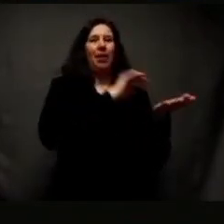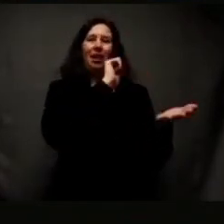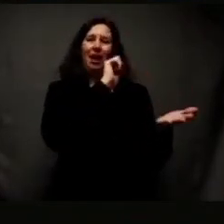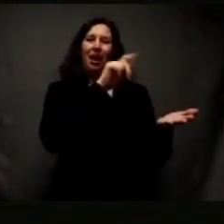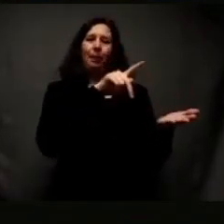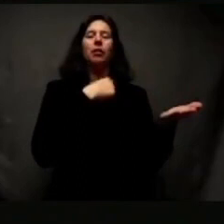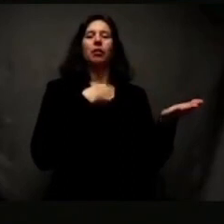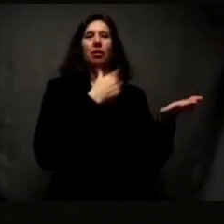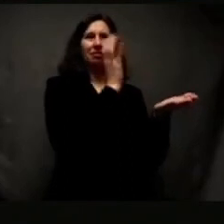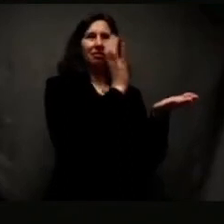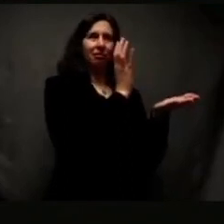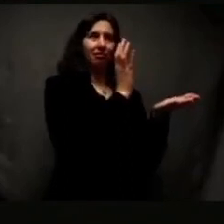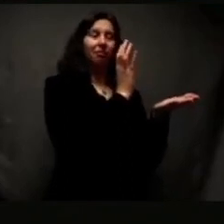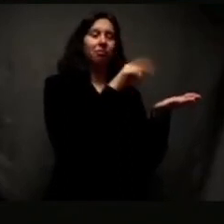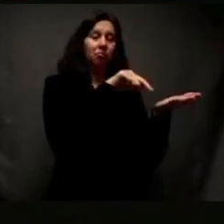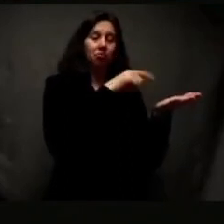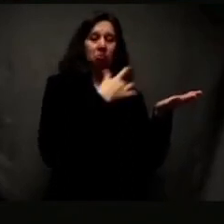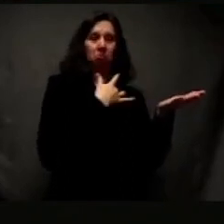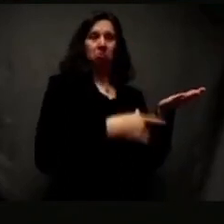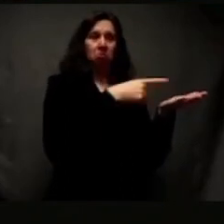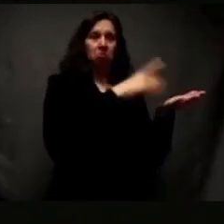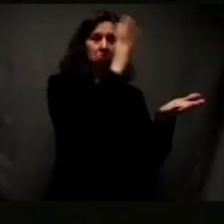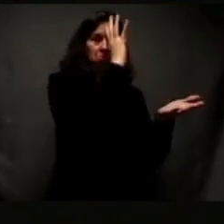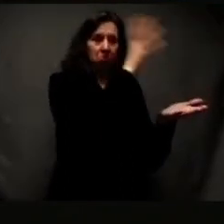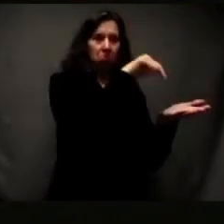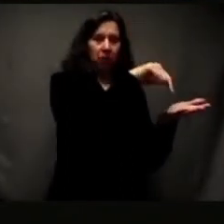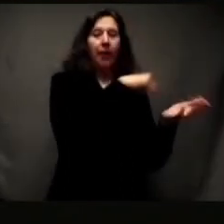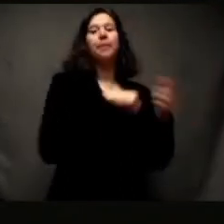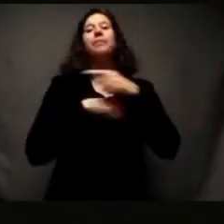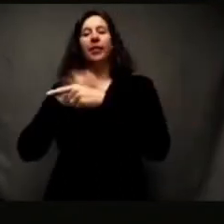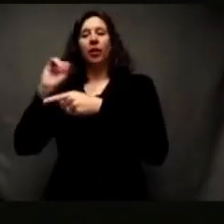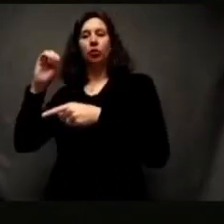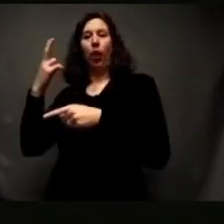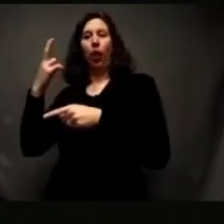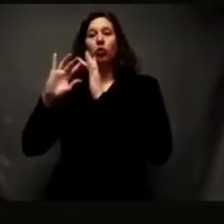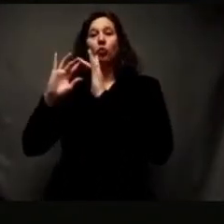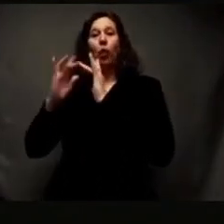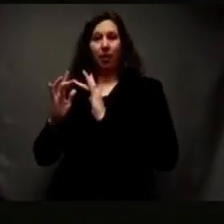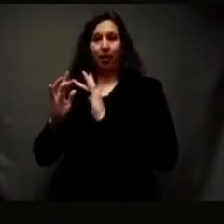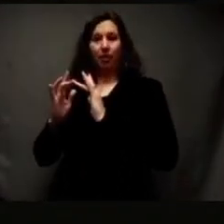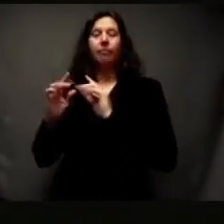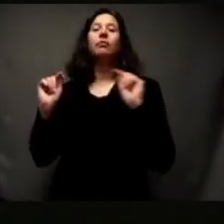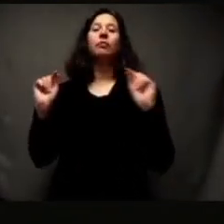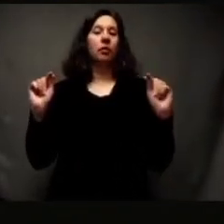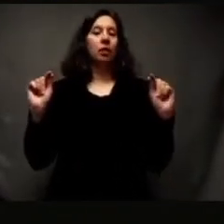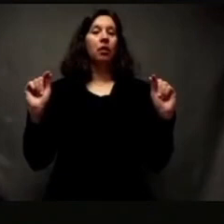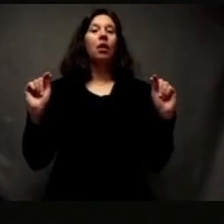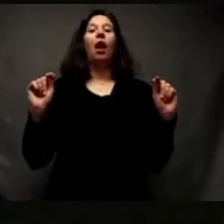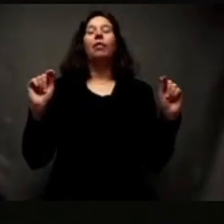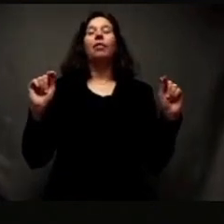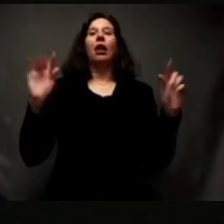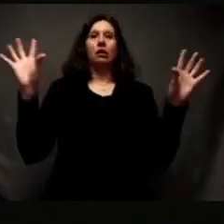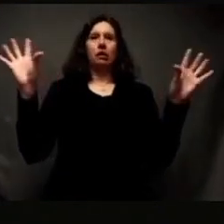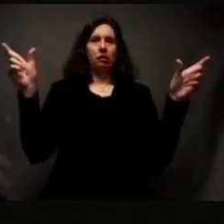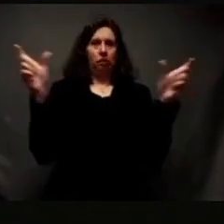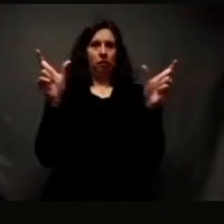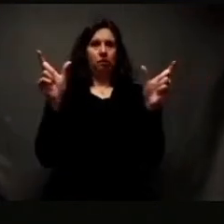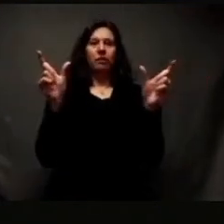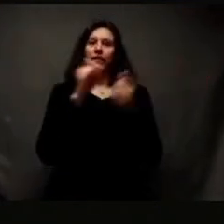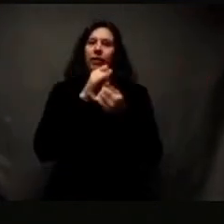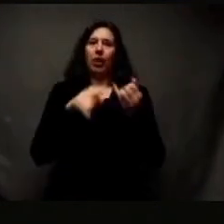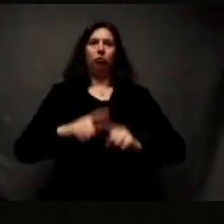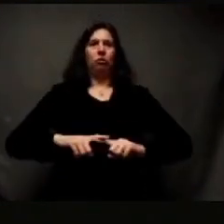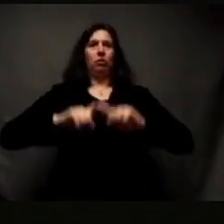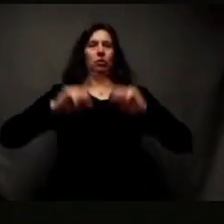Junior is originally a tablet app and Scratch is a website. And that ties into the final difference that I'll talk about a little bit, as I already said throughout